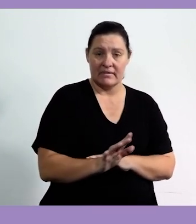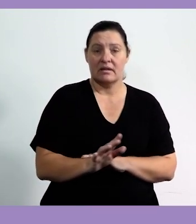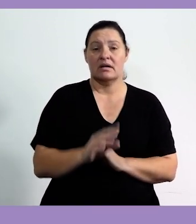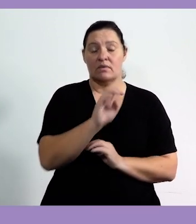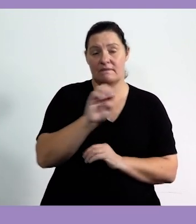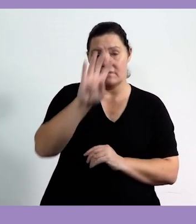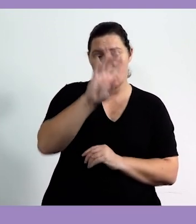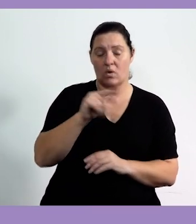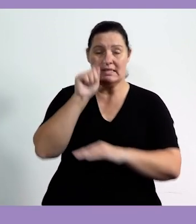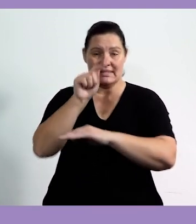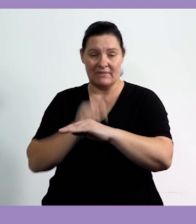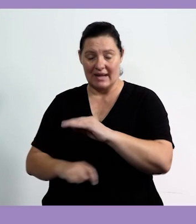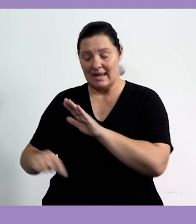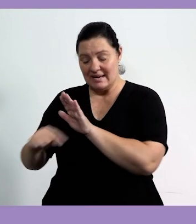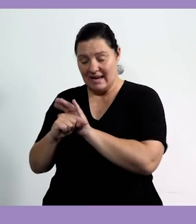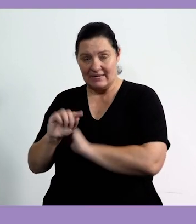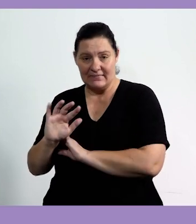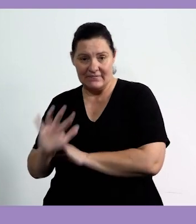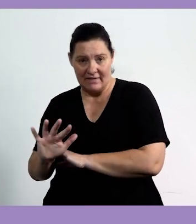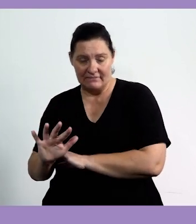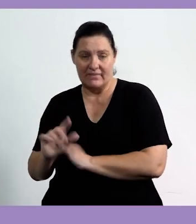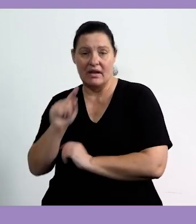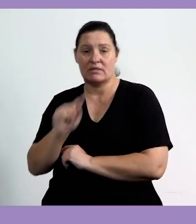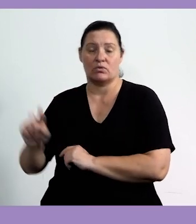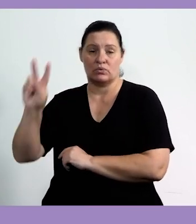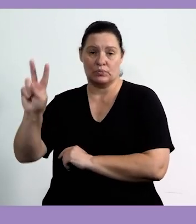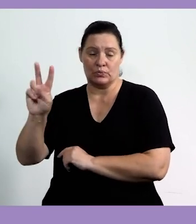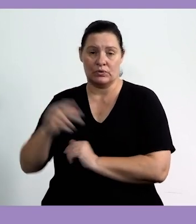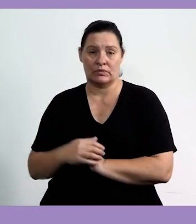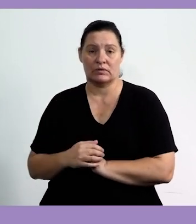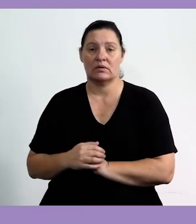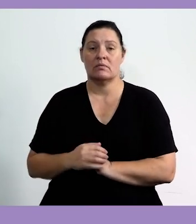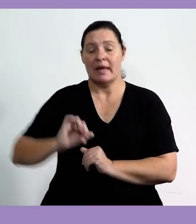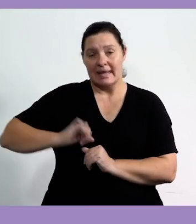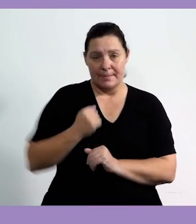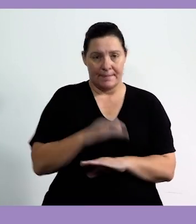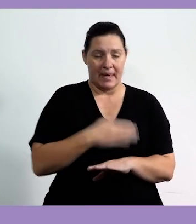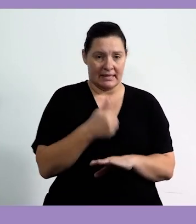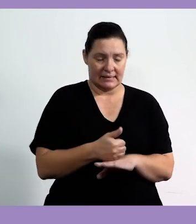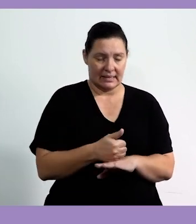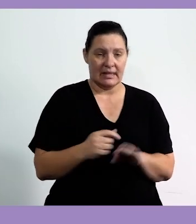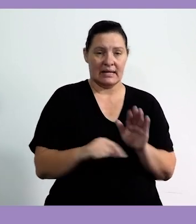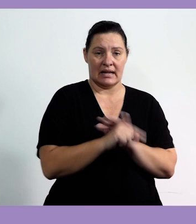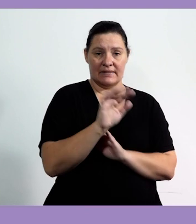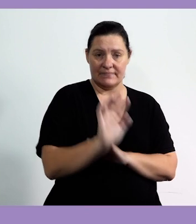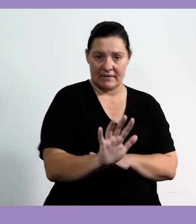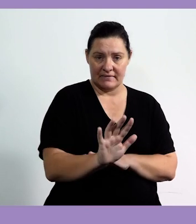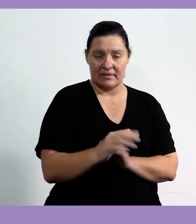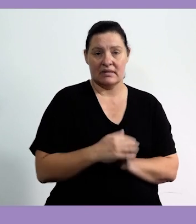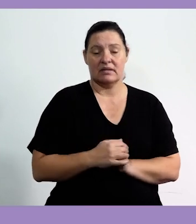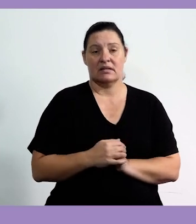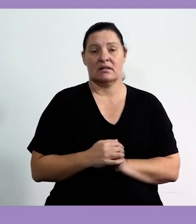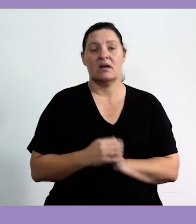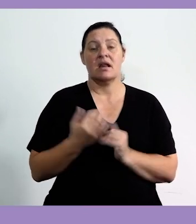5 to the exponent 4 divided by negative 5 to the exponent 2. We are going to keep the base of